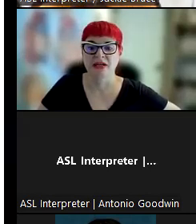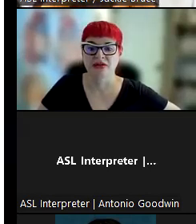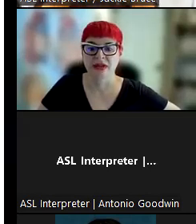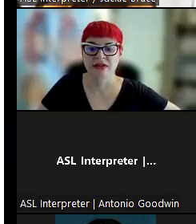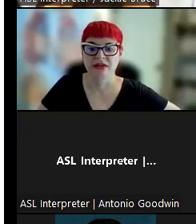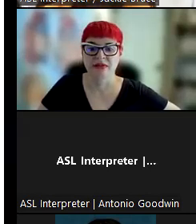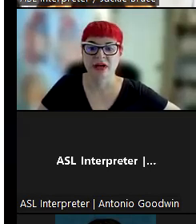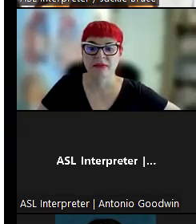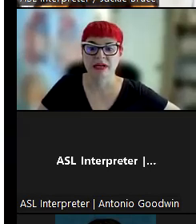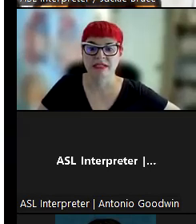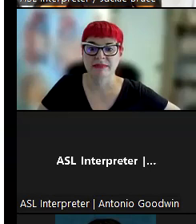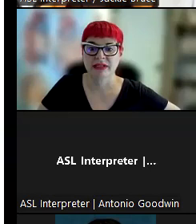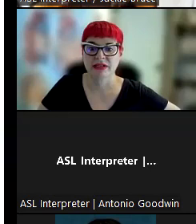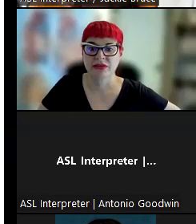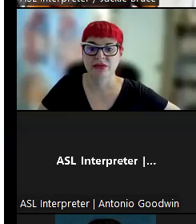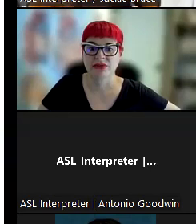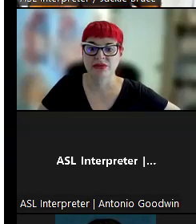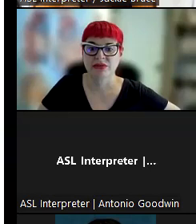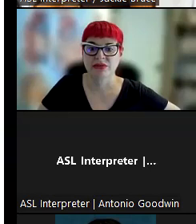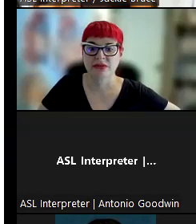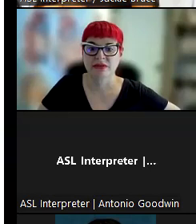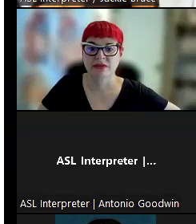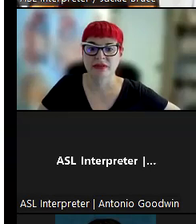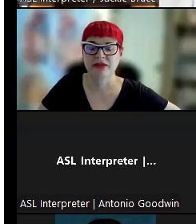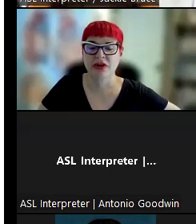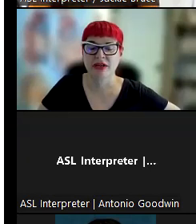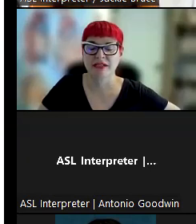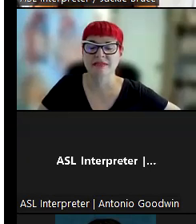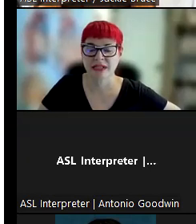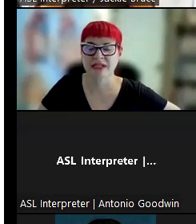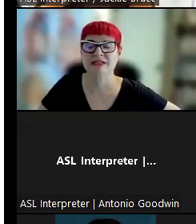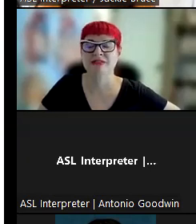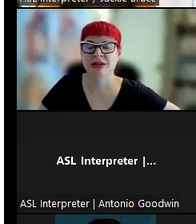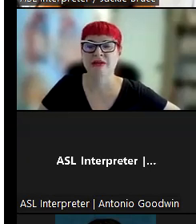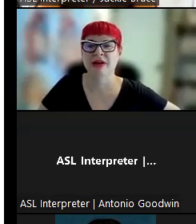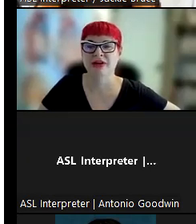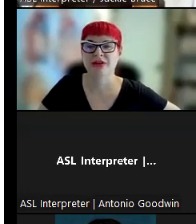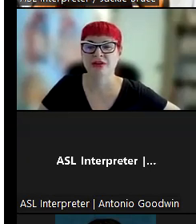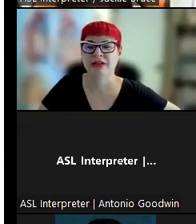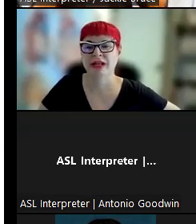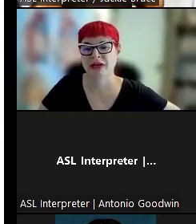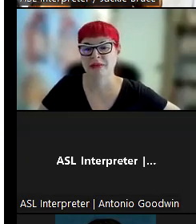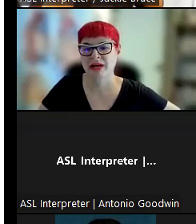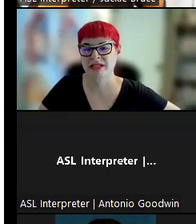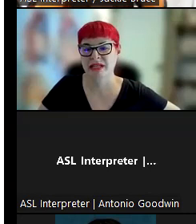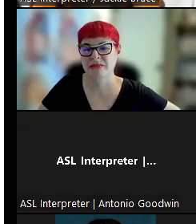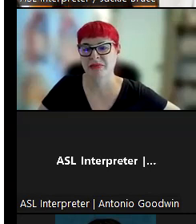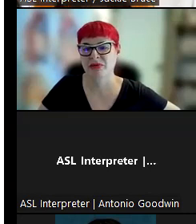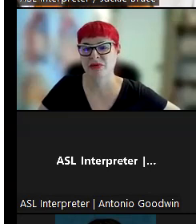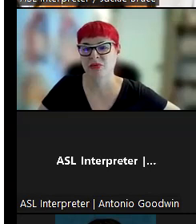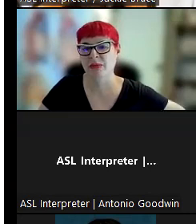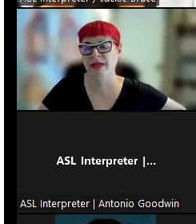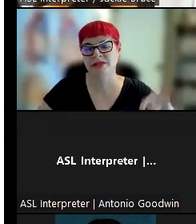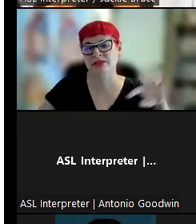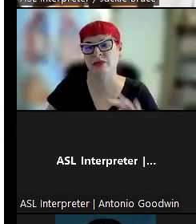I know that monkeypox has been a huge, I've gone into meetings to talk about COVID and monkeypox, and